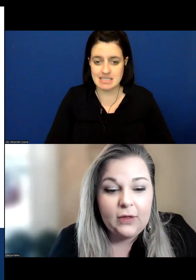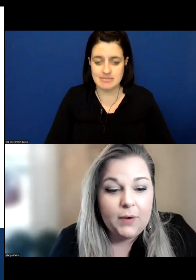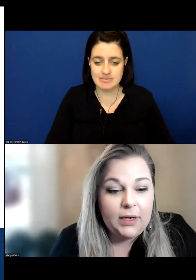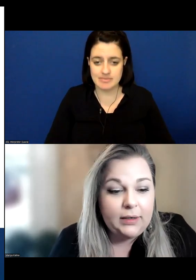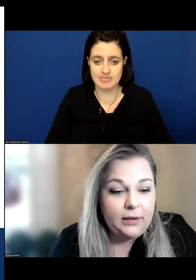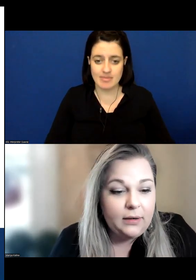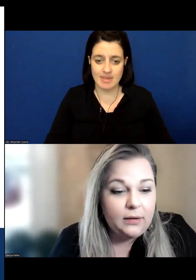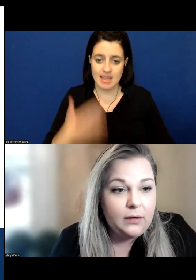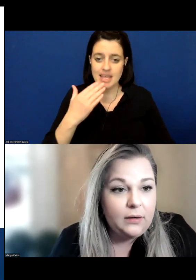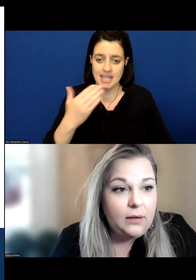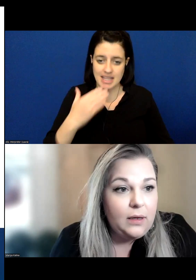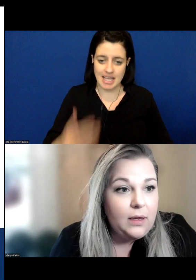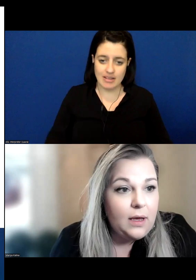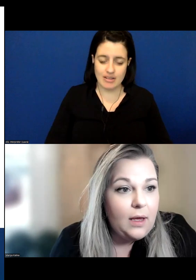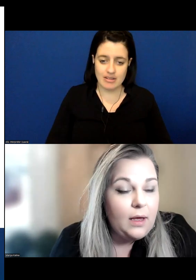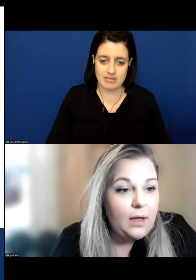So thank you, Luan.